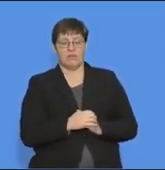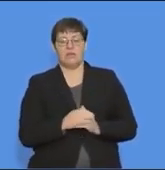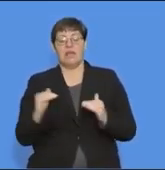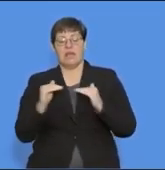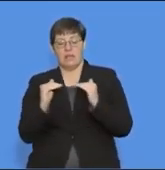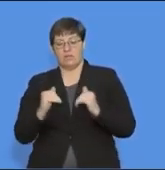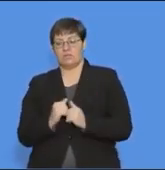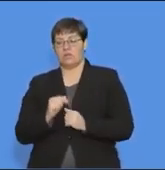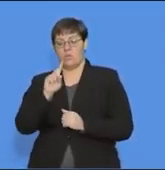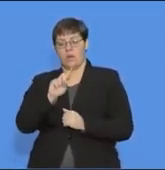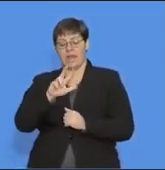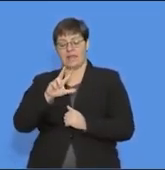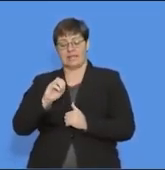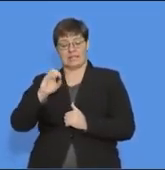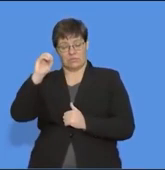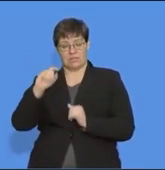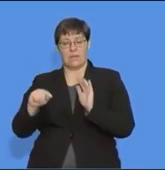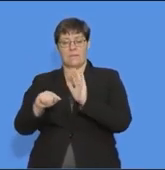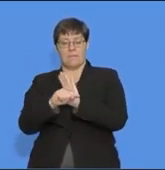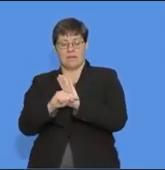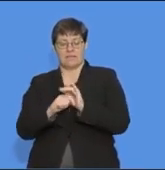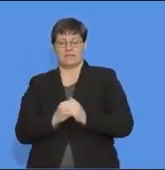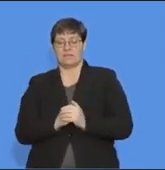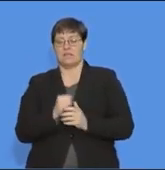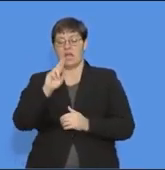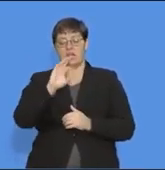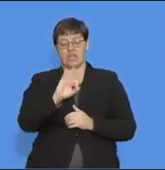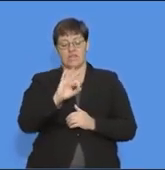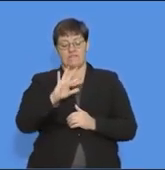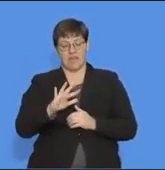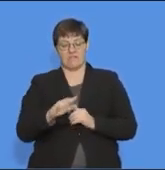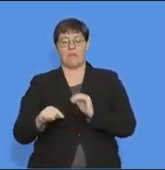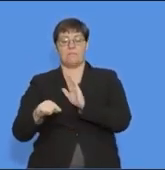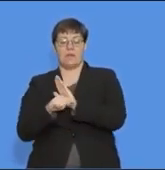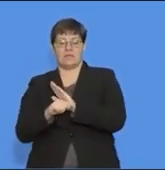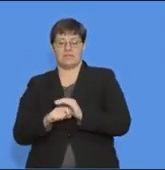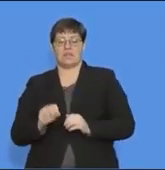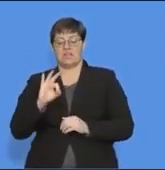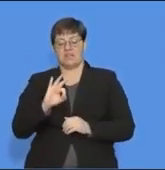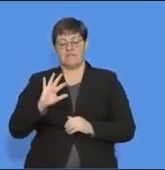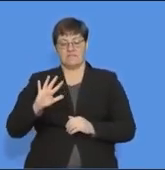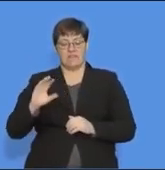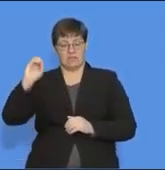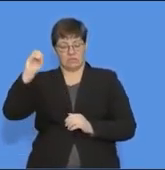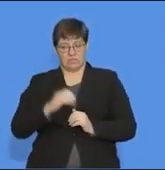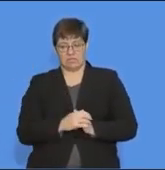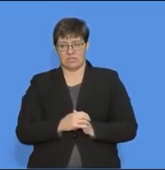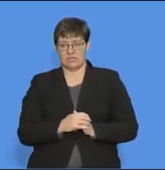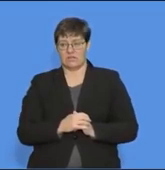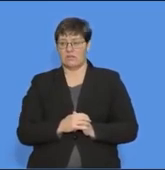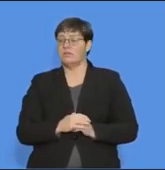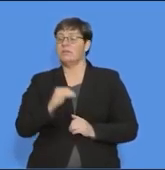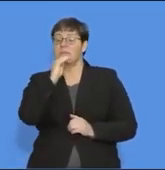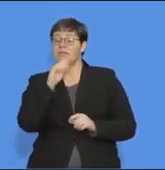will be equals to 180 degrees minus 35 minus 35